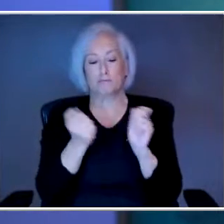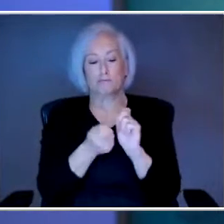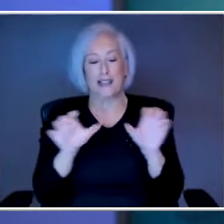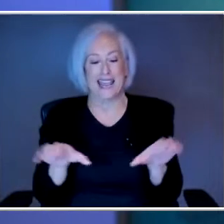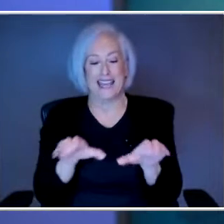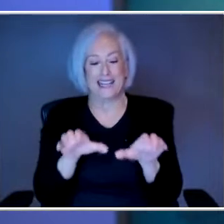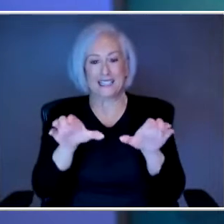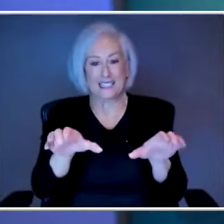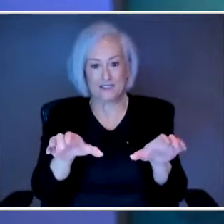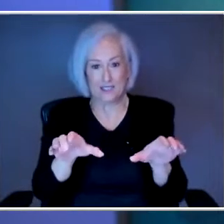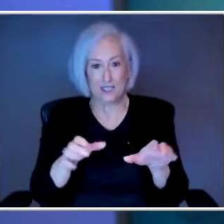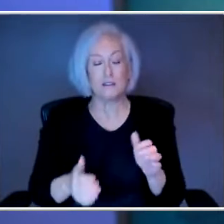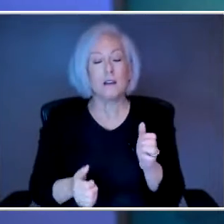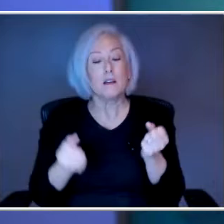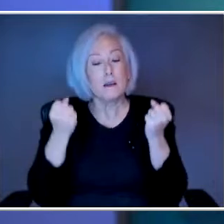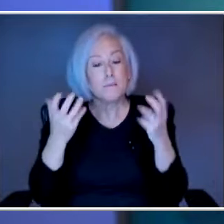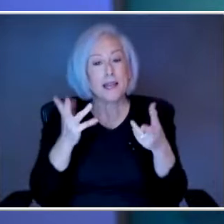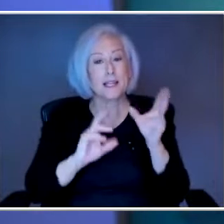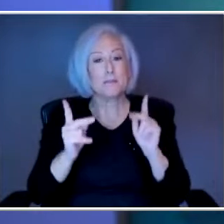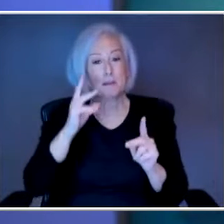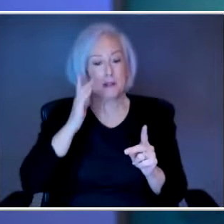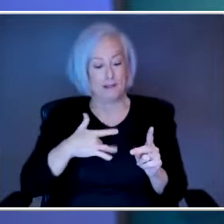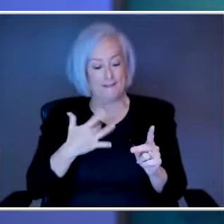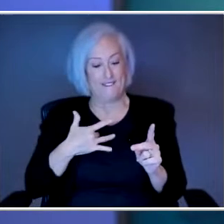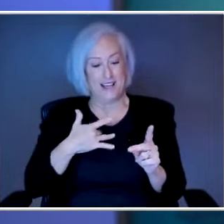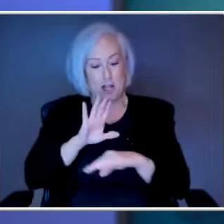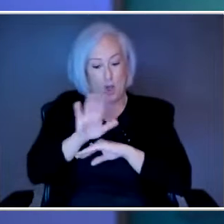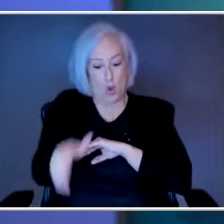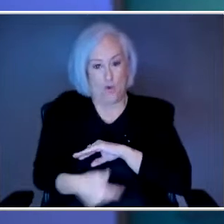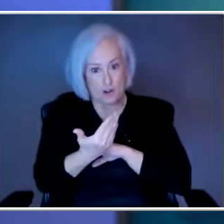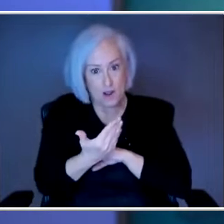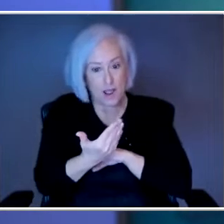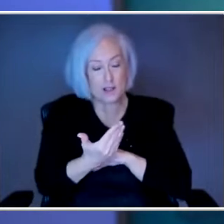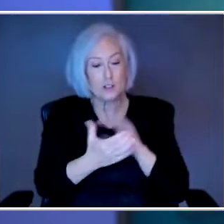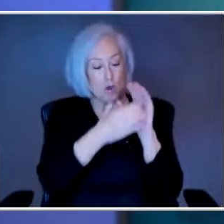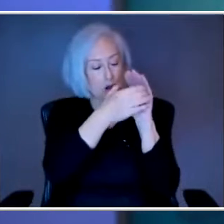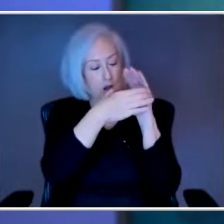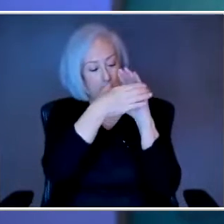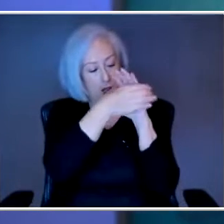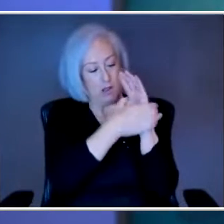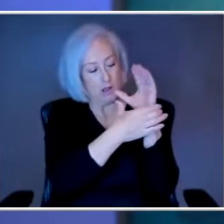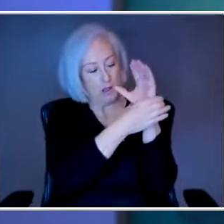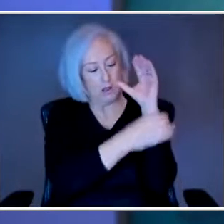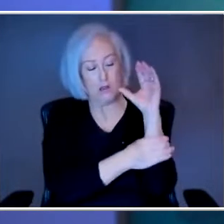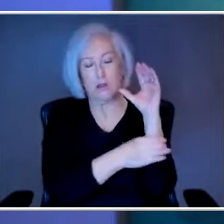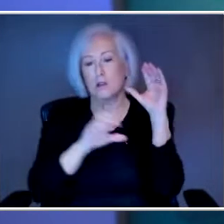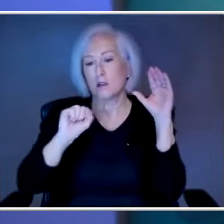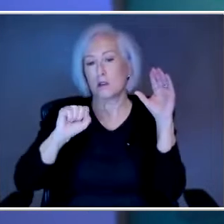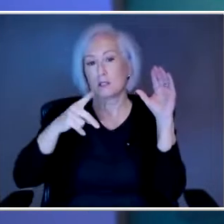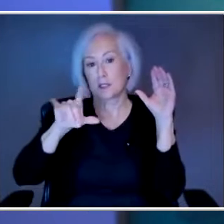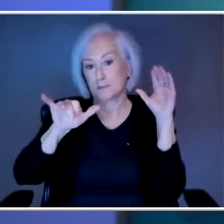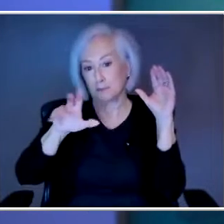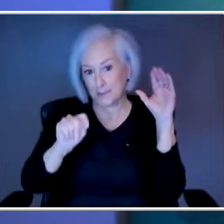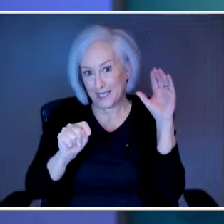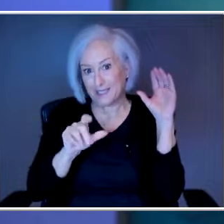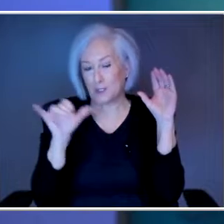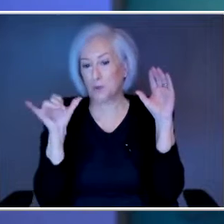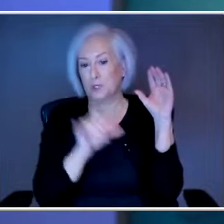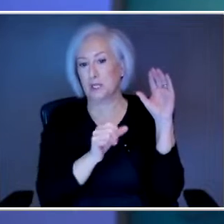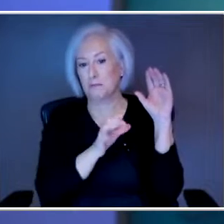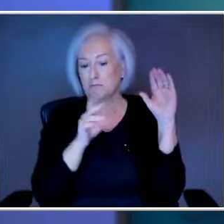night, and so sometimes just wearing splints will keep the hand in a position that's neutral enough to allow that blood to flow and for their fingers not to fall